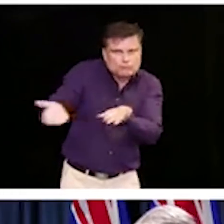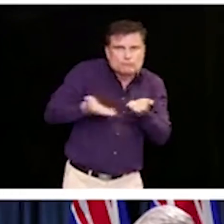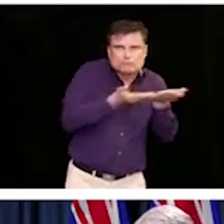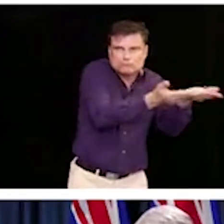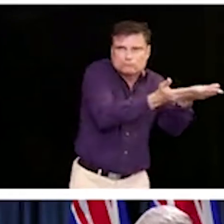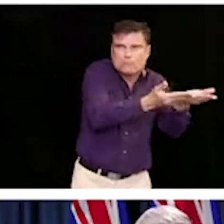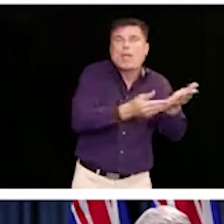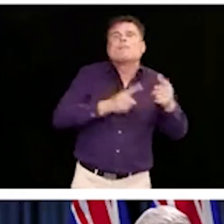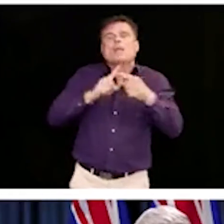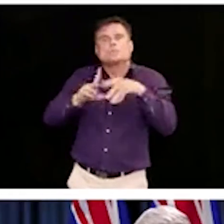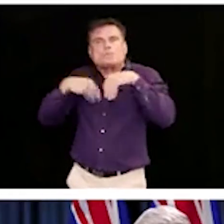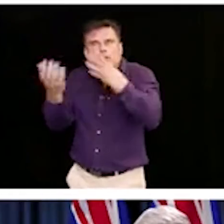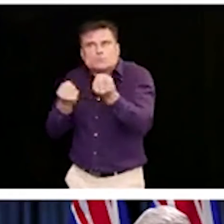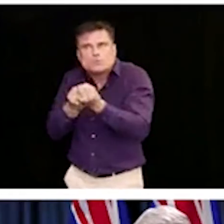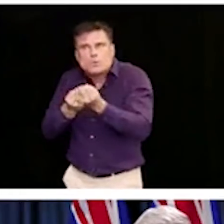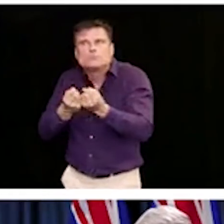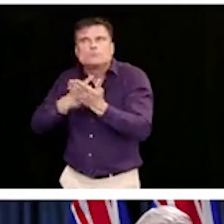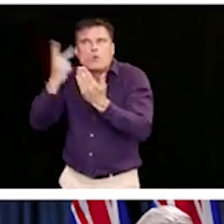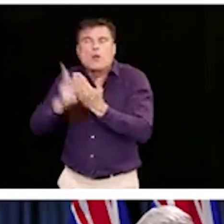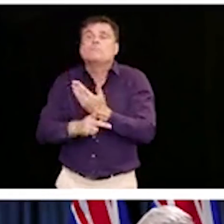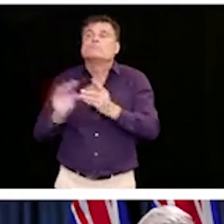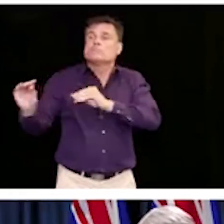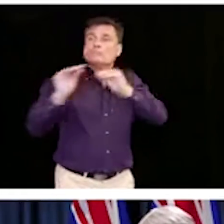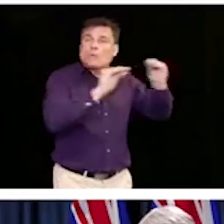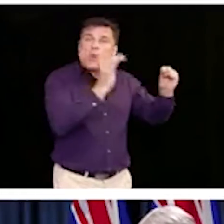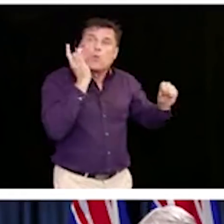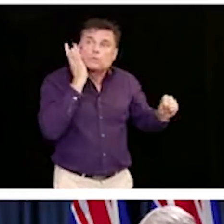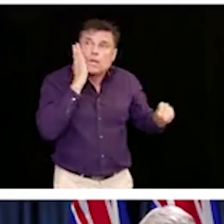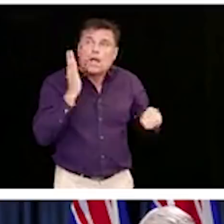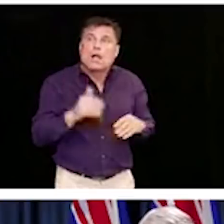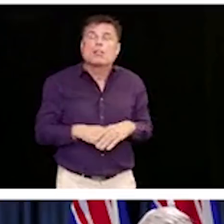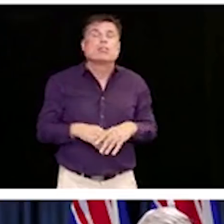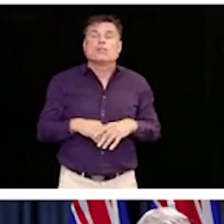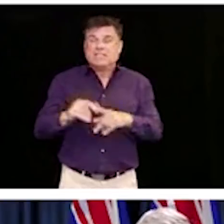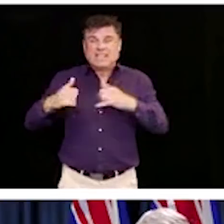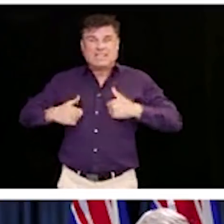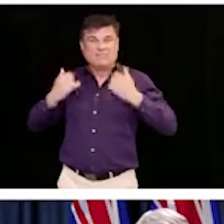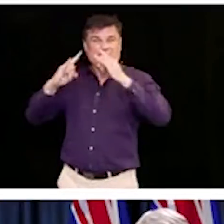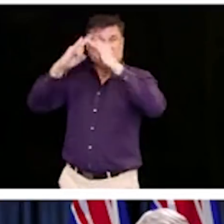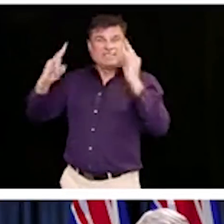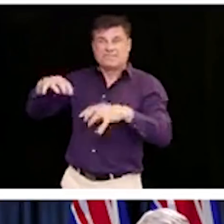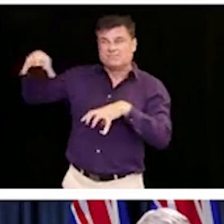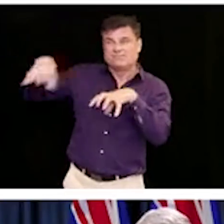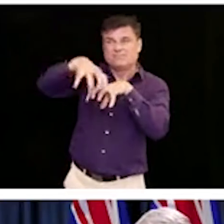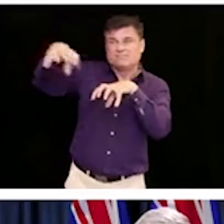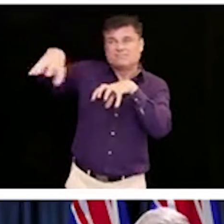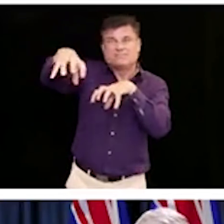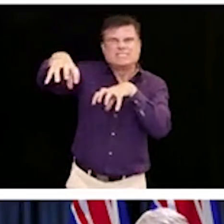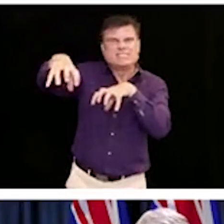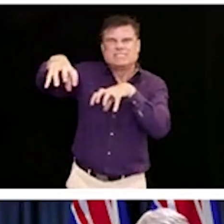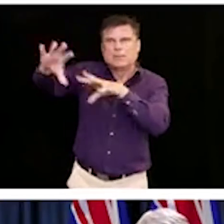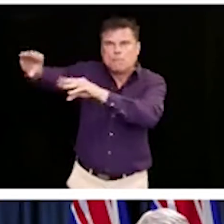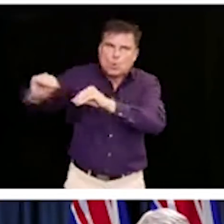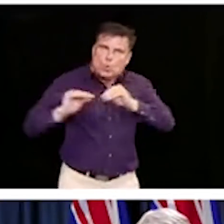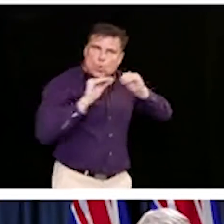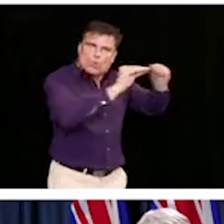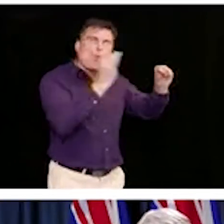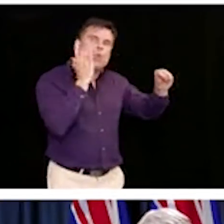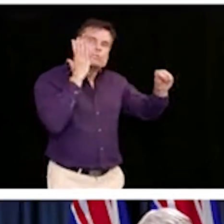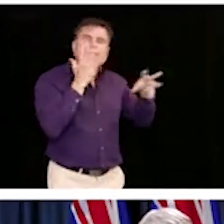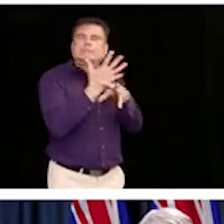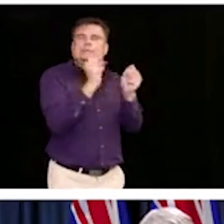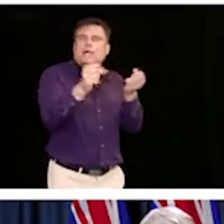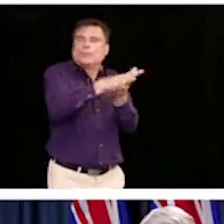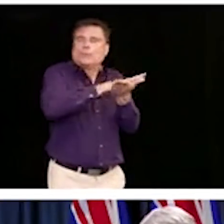this is in addition to the hotels that have been purchased to help people move from encampments. The province also provided